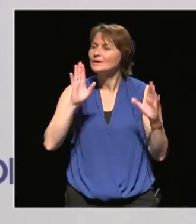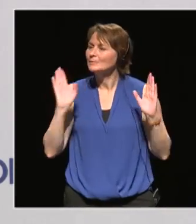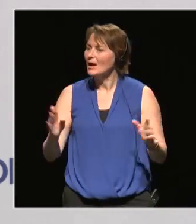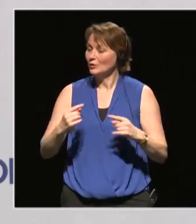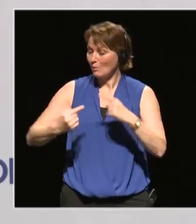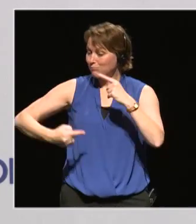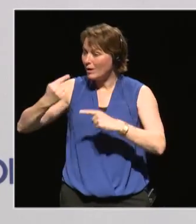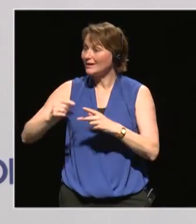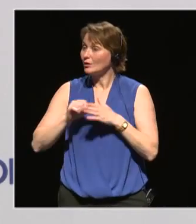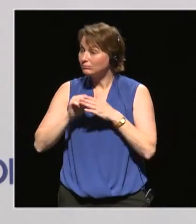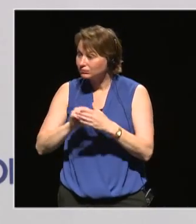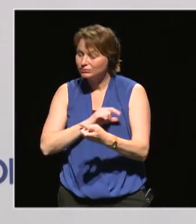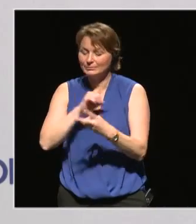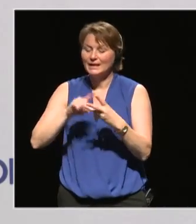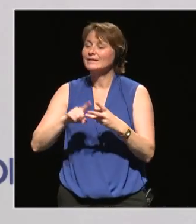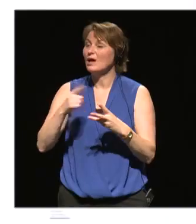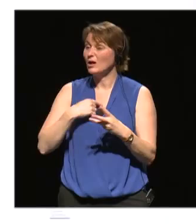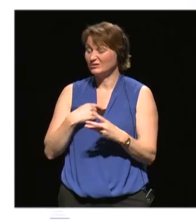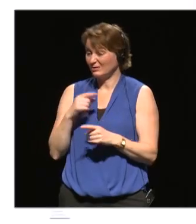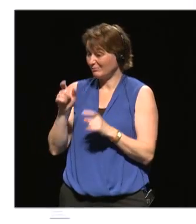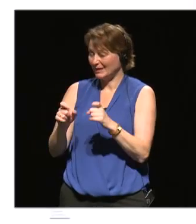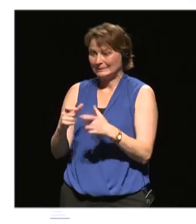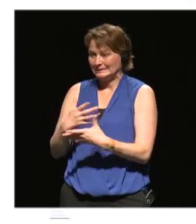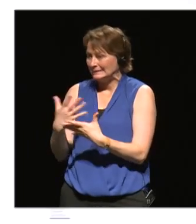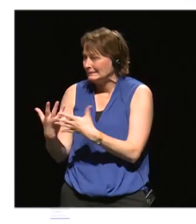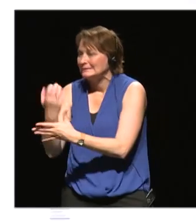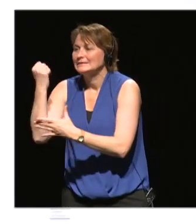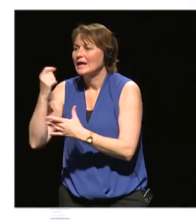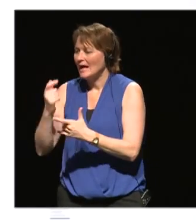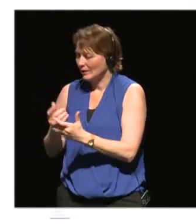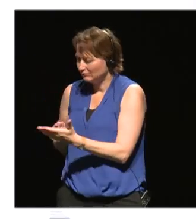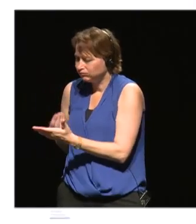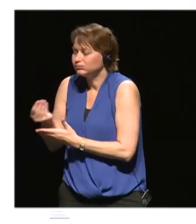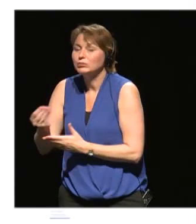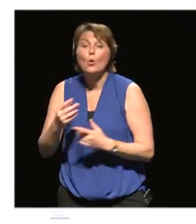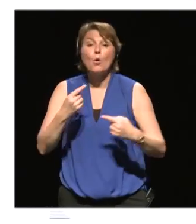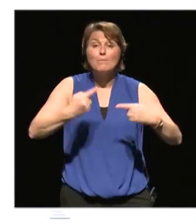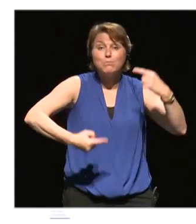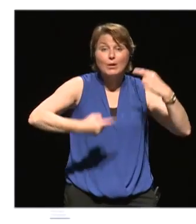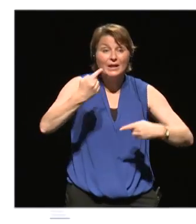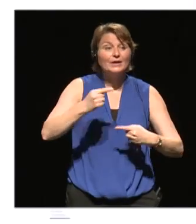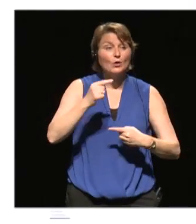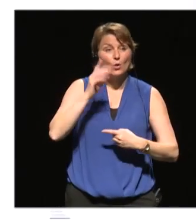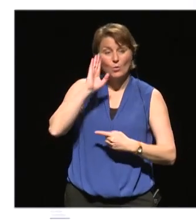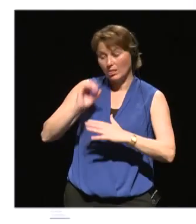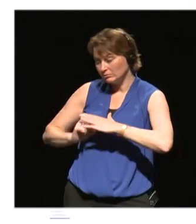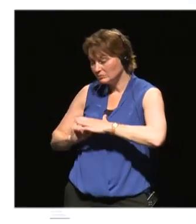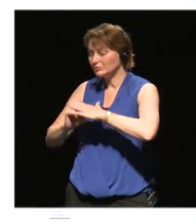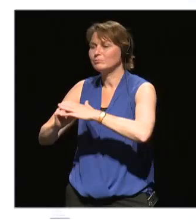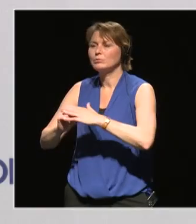the compensation for losers, the complete package of political management that is going to deliver some sort